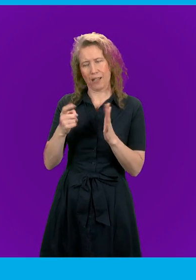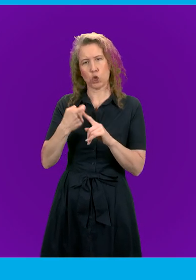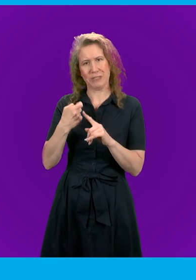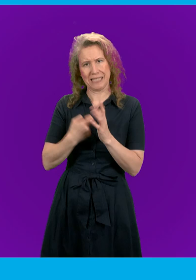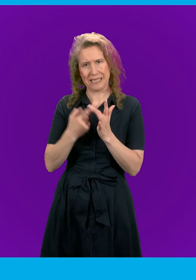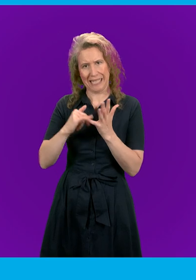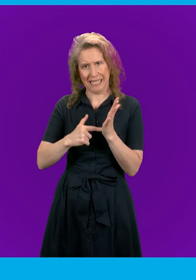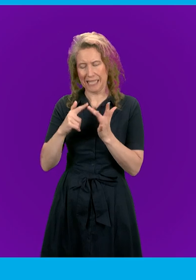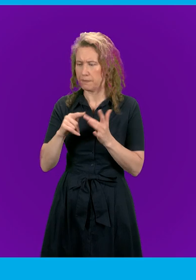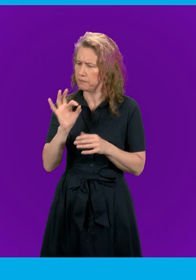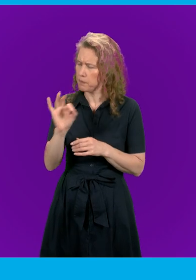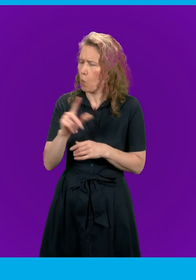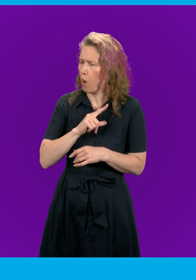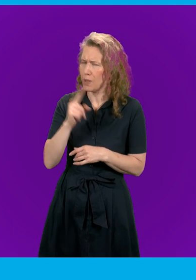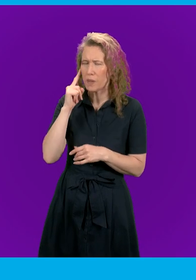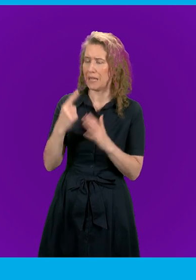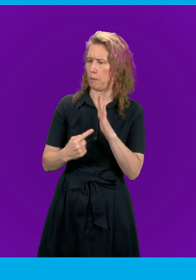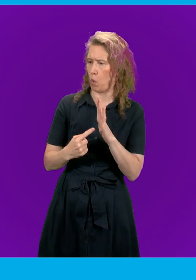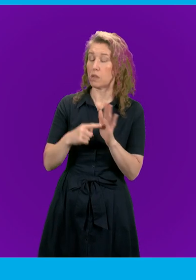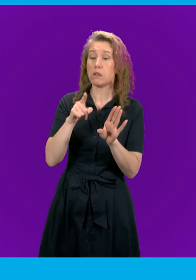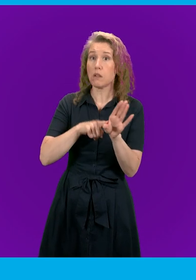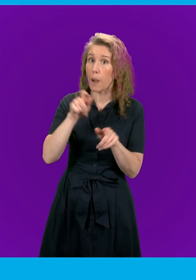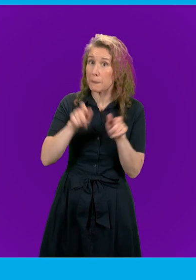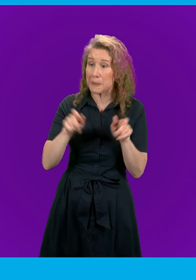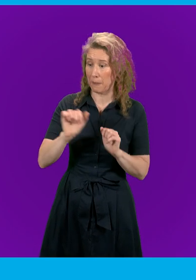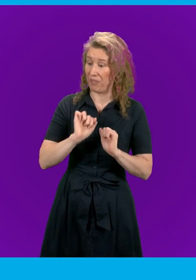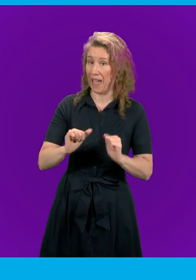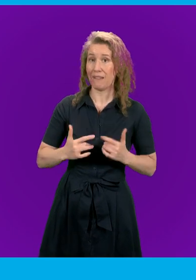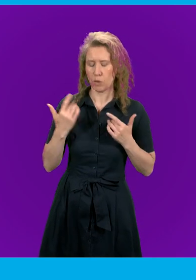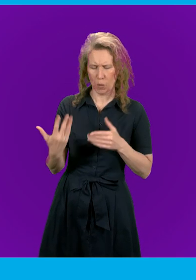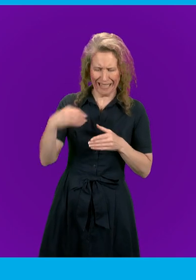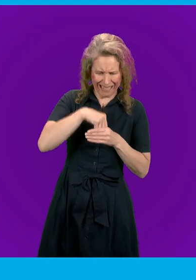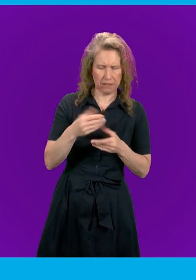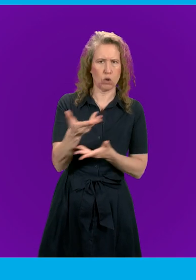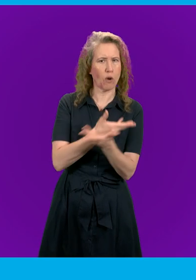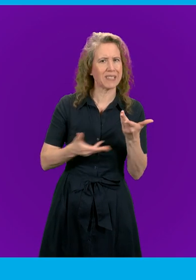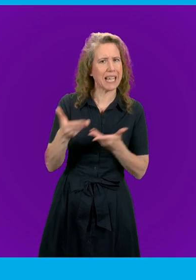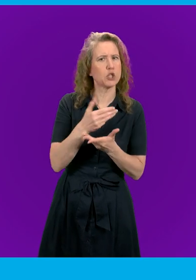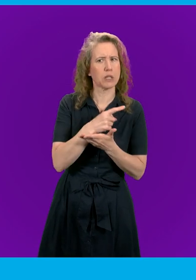do you think it's important that young people's voices are central in these discussions around consent?